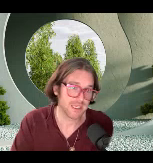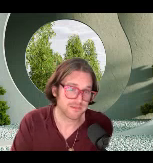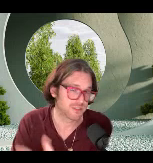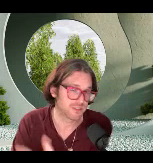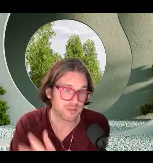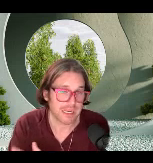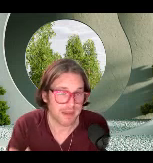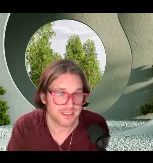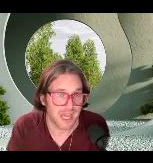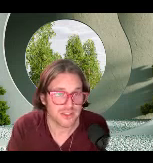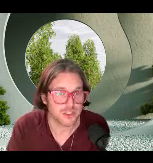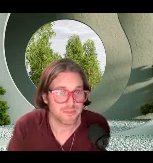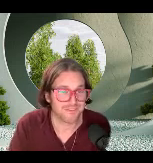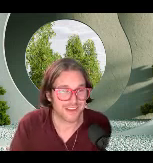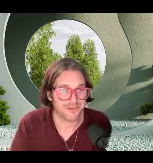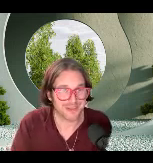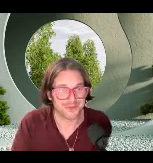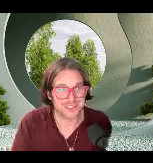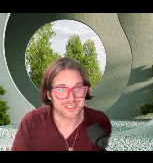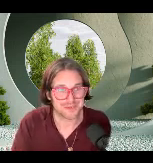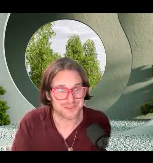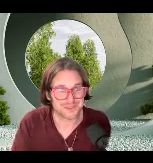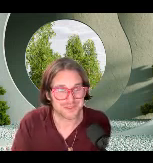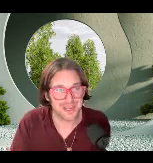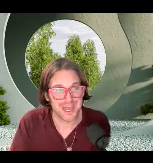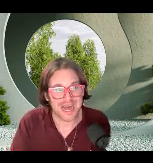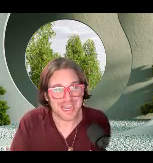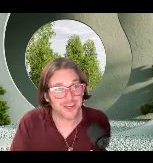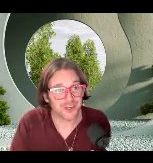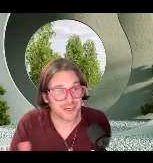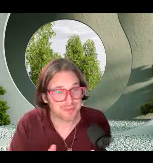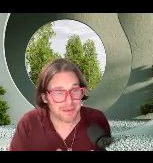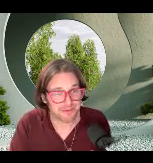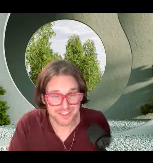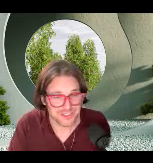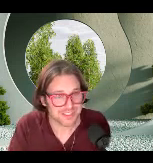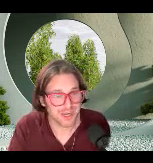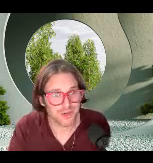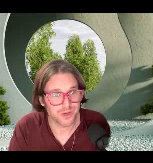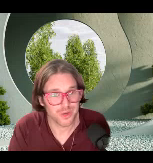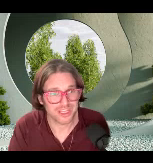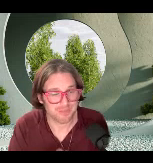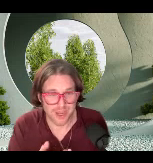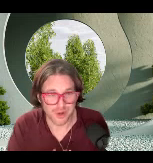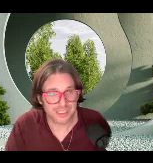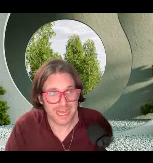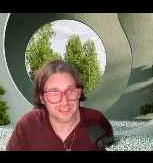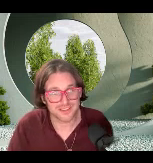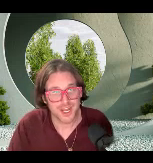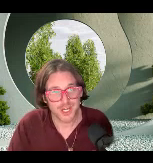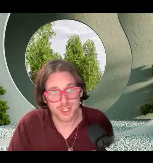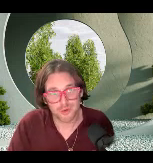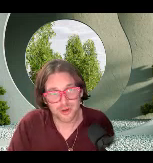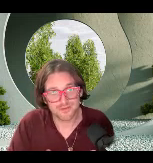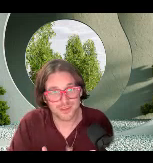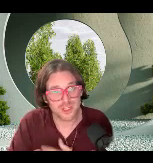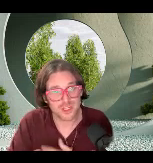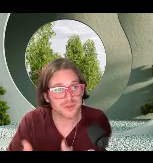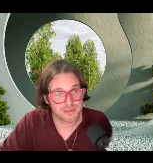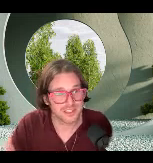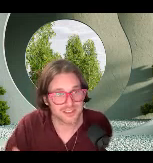it doesn't have to be a student like my son to benefit from language and symbols. I encourage my professors that I work with in my own classes,